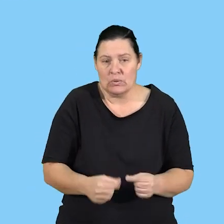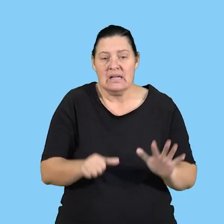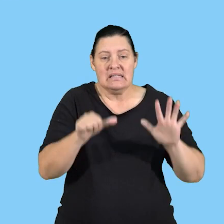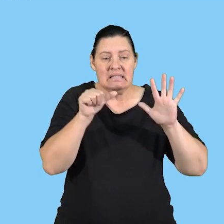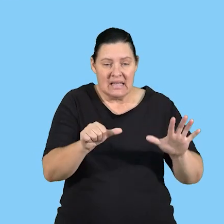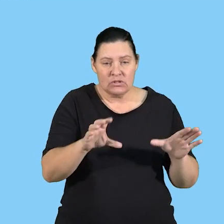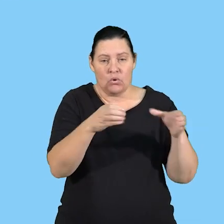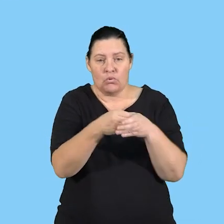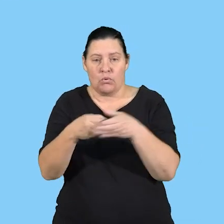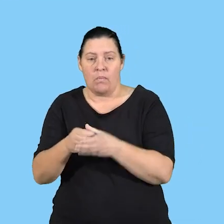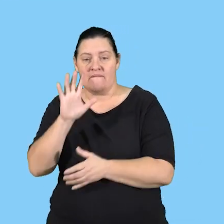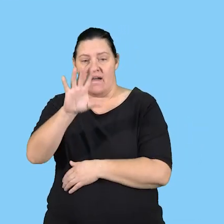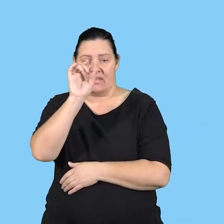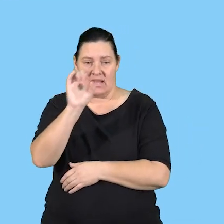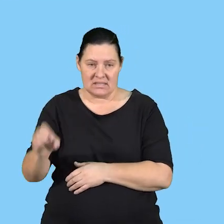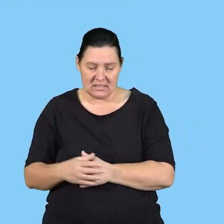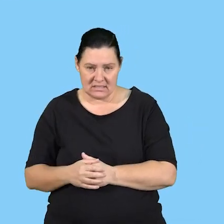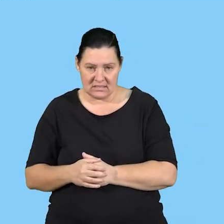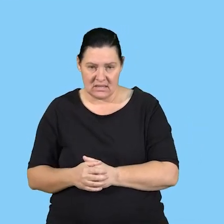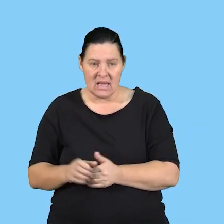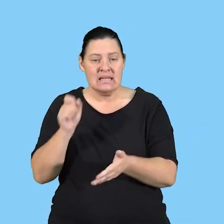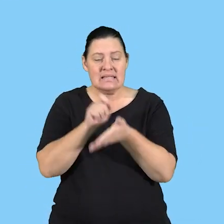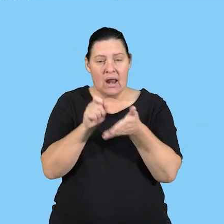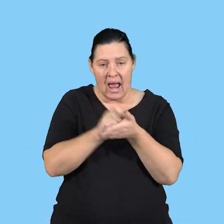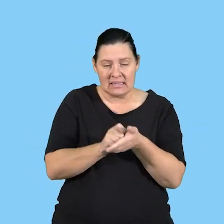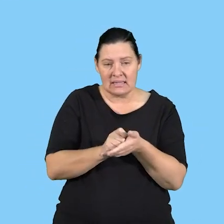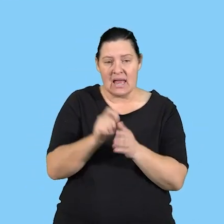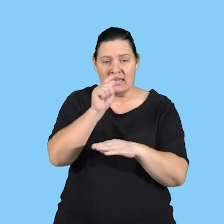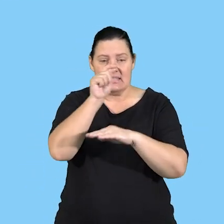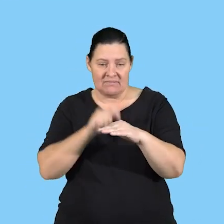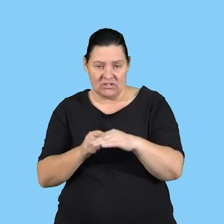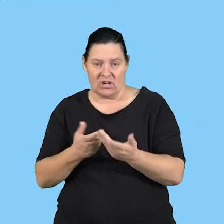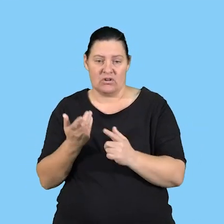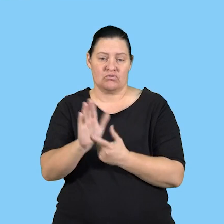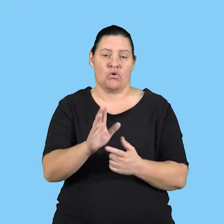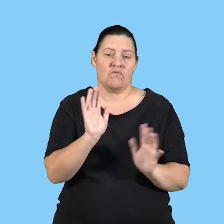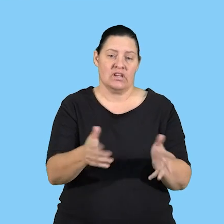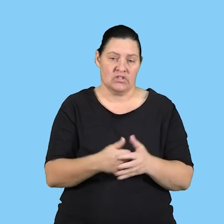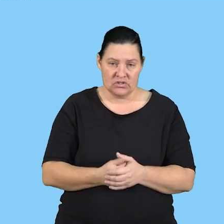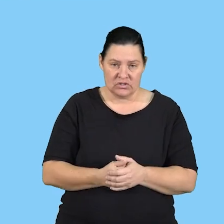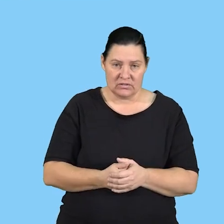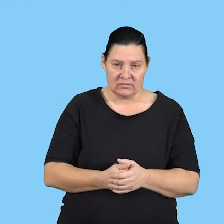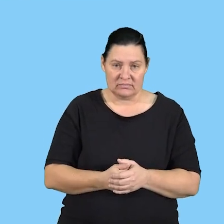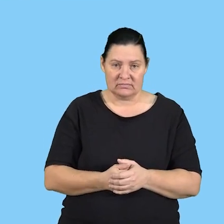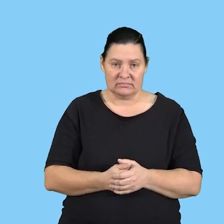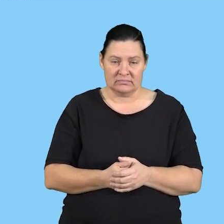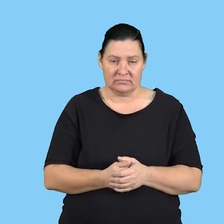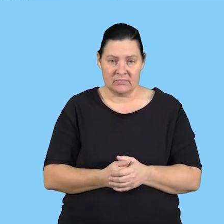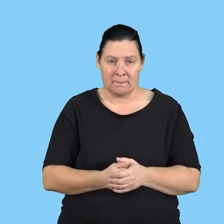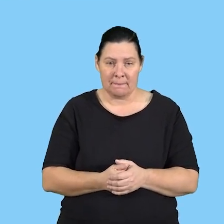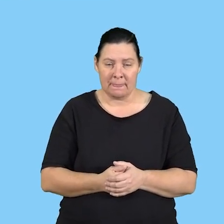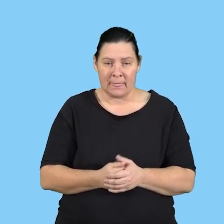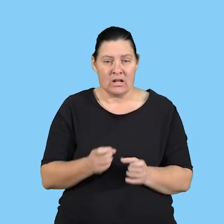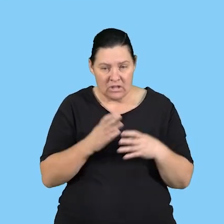6 groups of 5 stars, and could write the division sum as well. There are so many stars